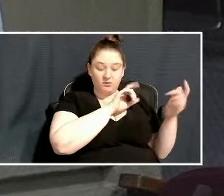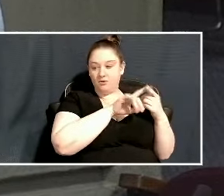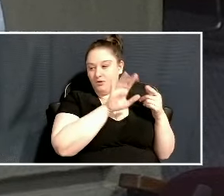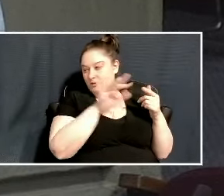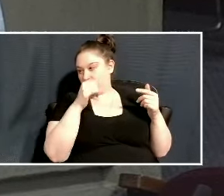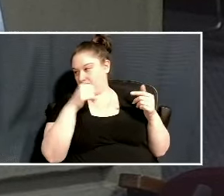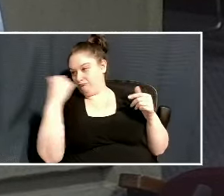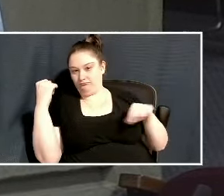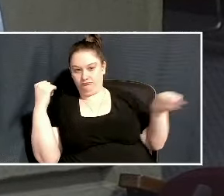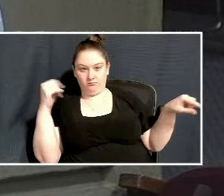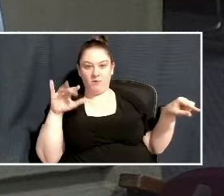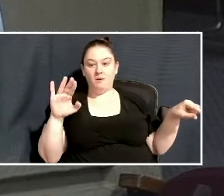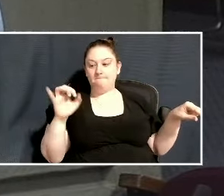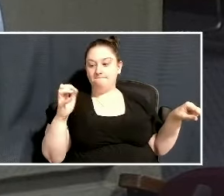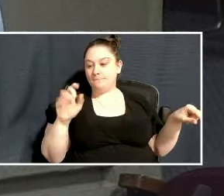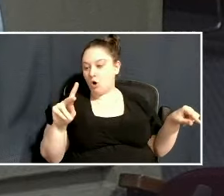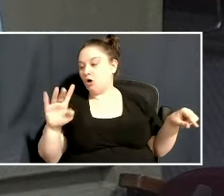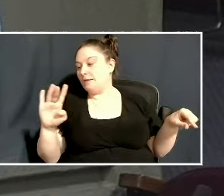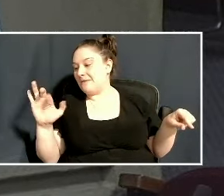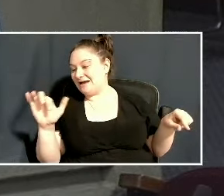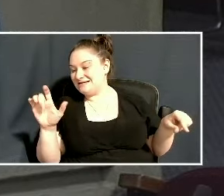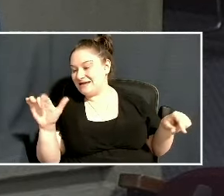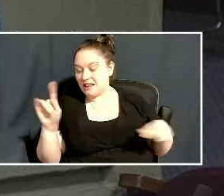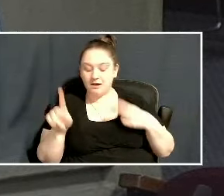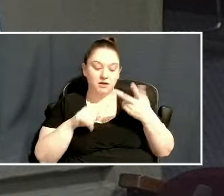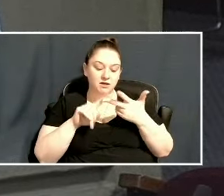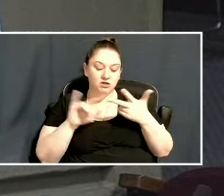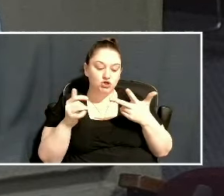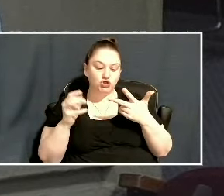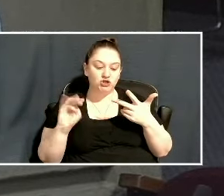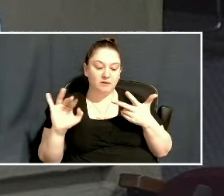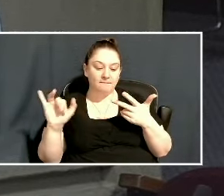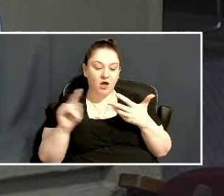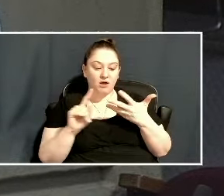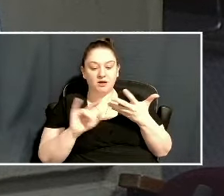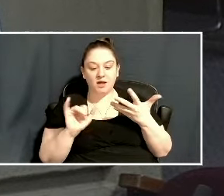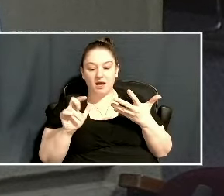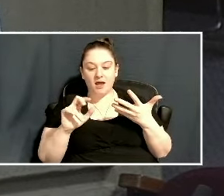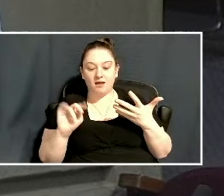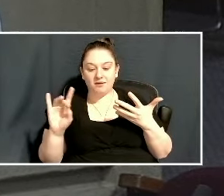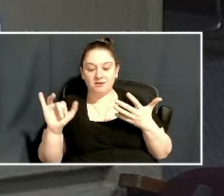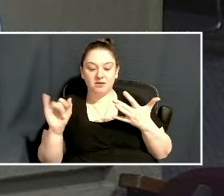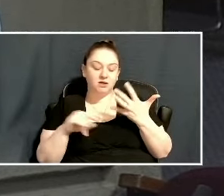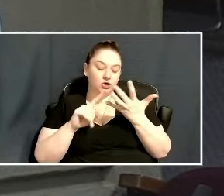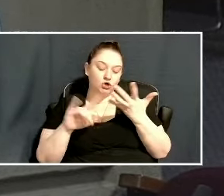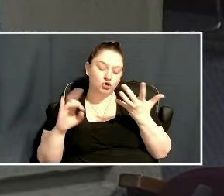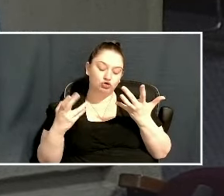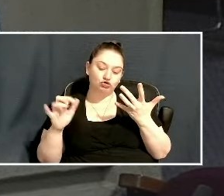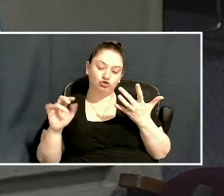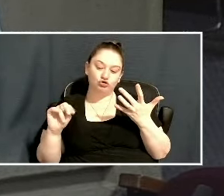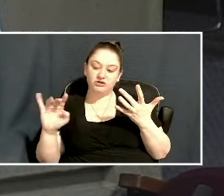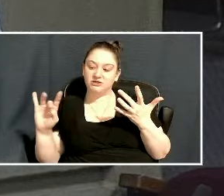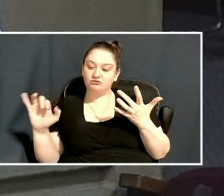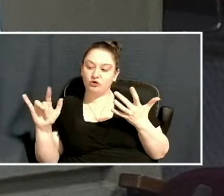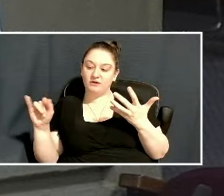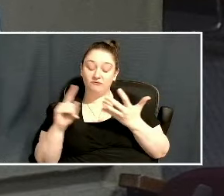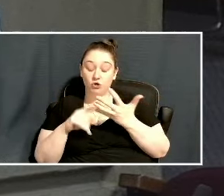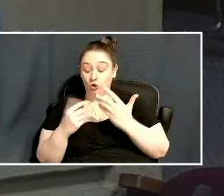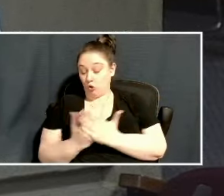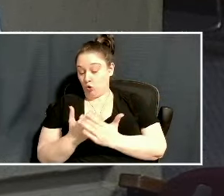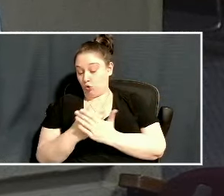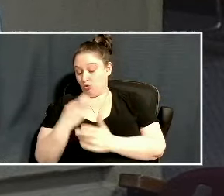Mark Bechtel, Brian Martin, Jim Bonnet, Alan Denon, Kristen Rutherford, new team member Aaron